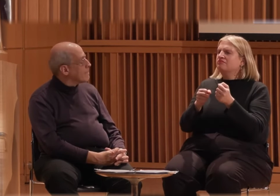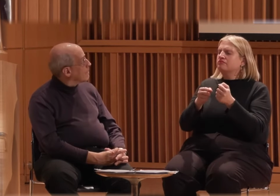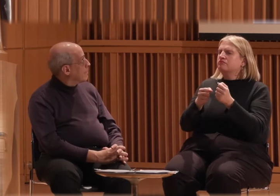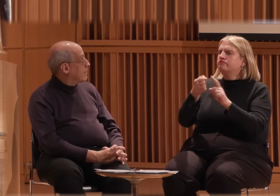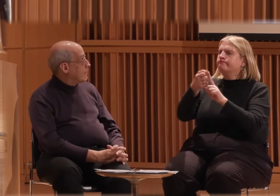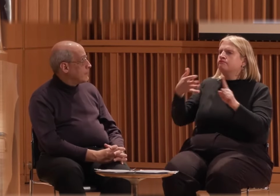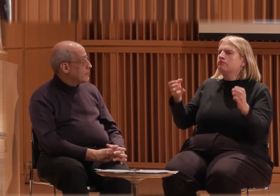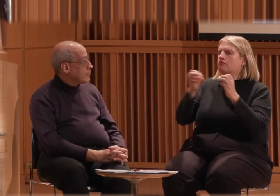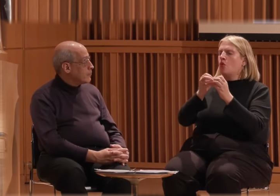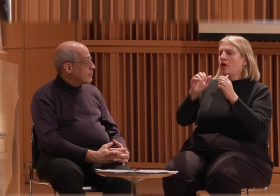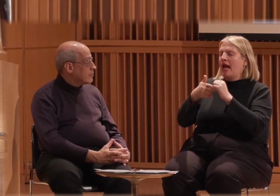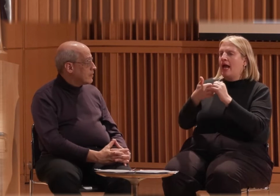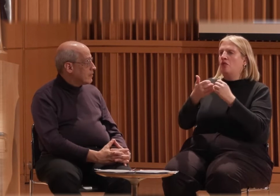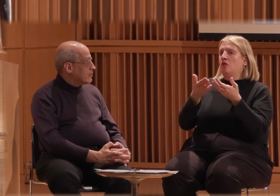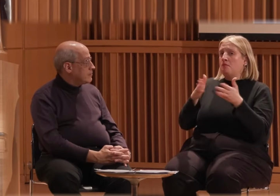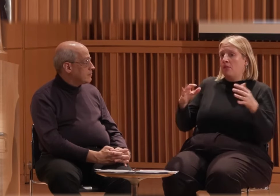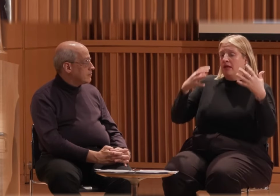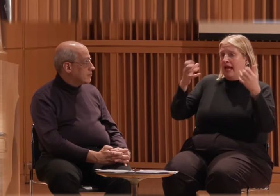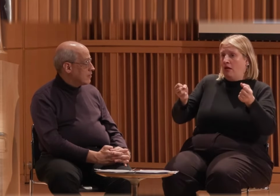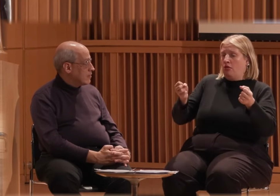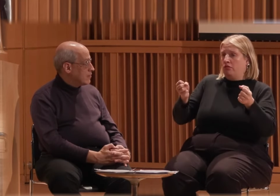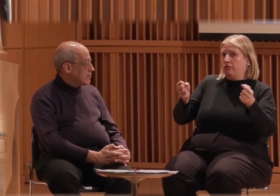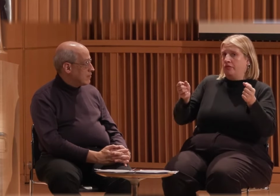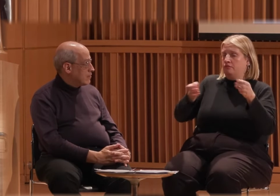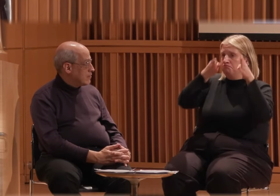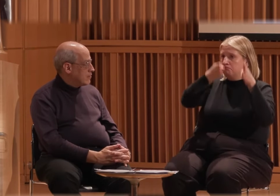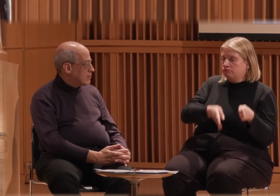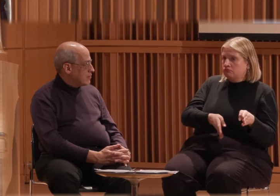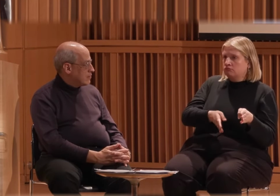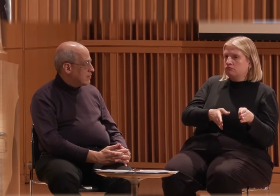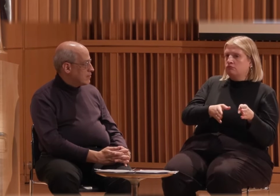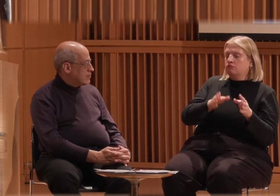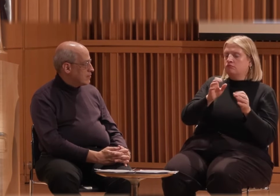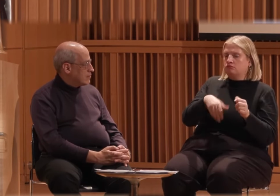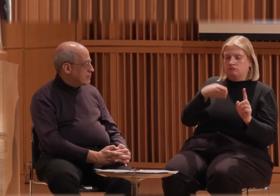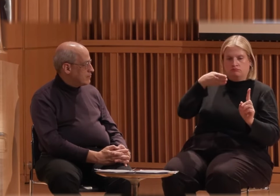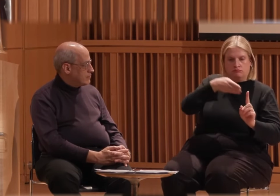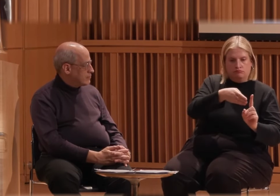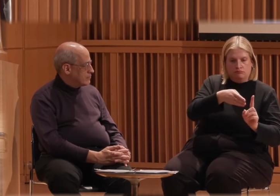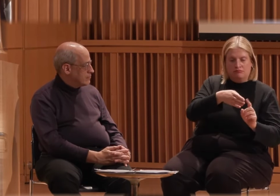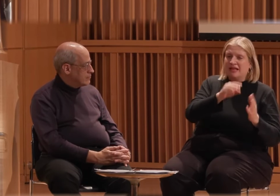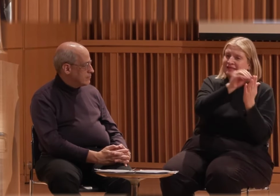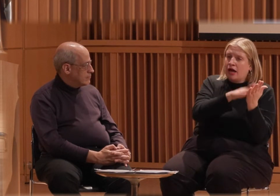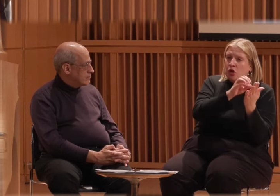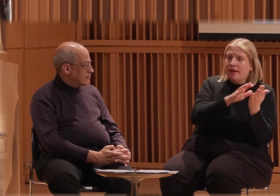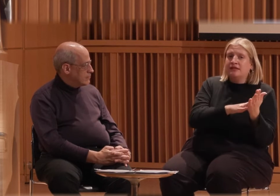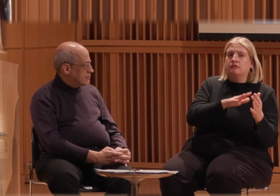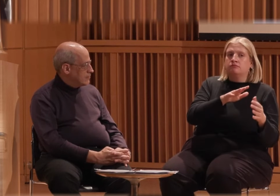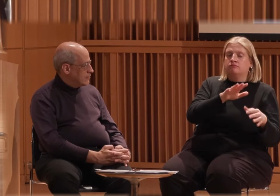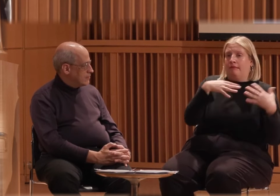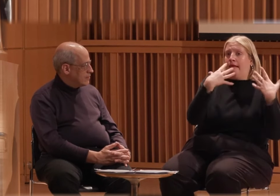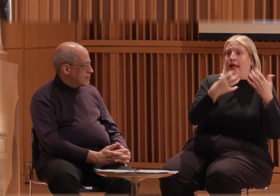health practitioners can move beyond just documenting health disparities into